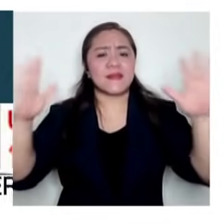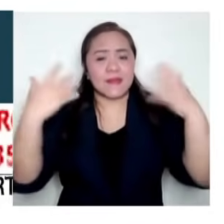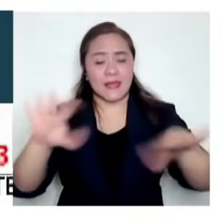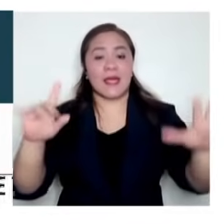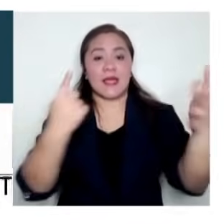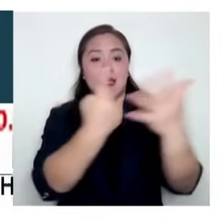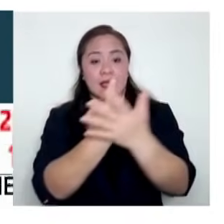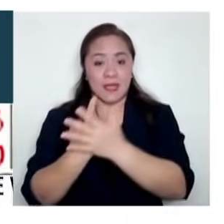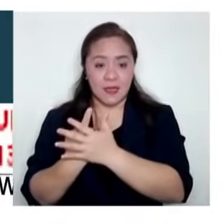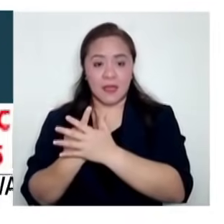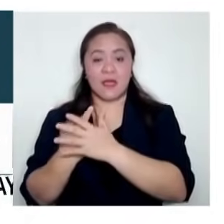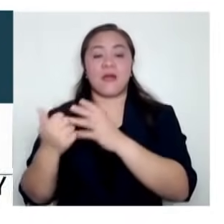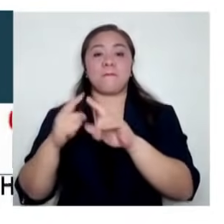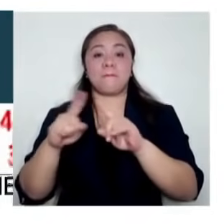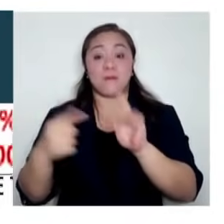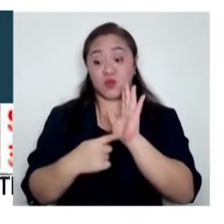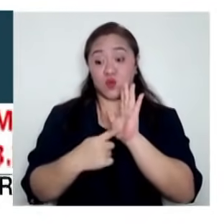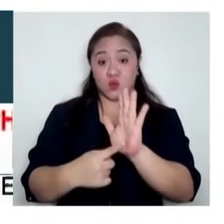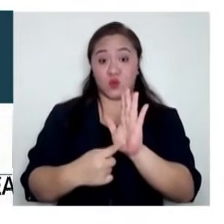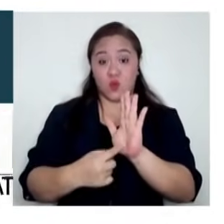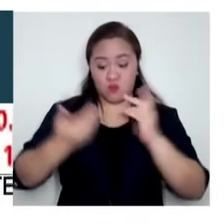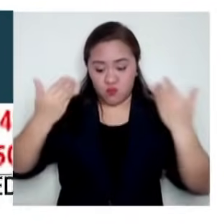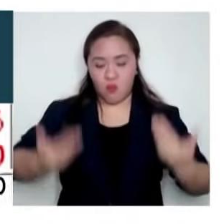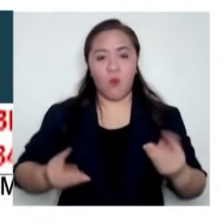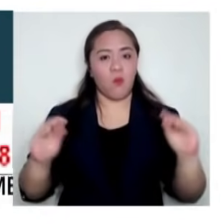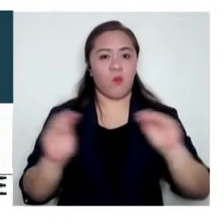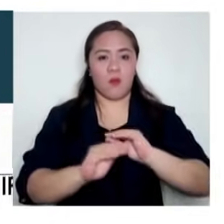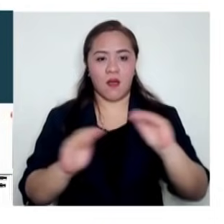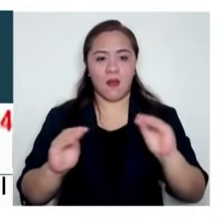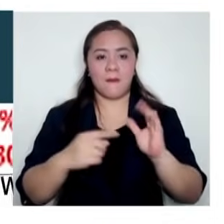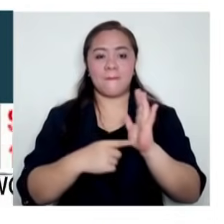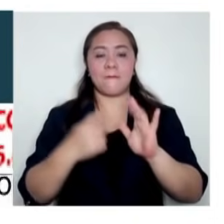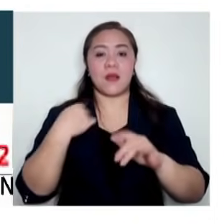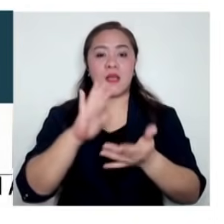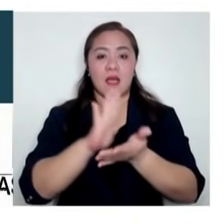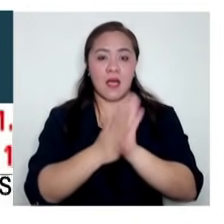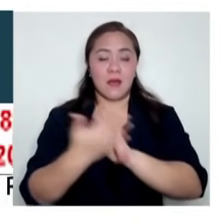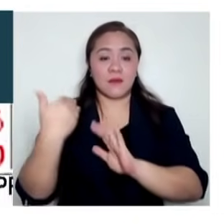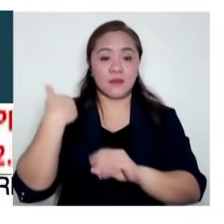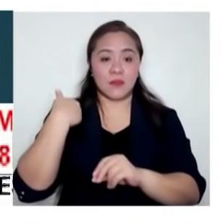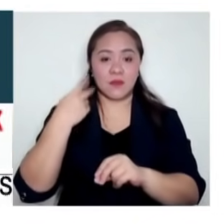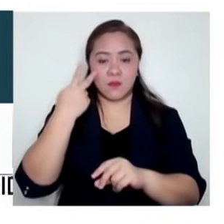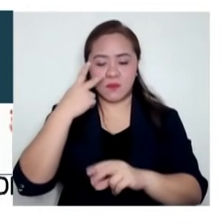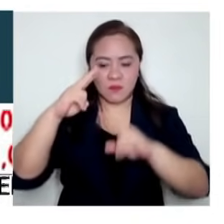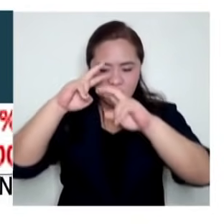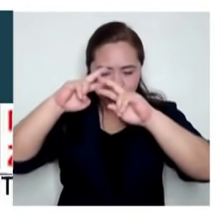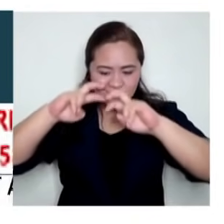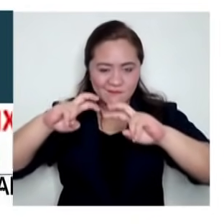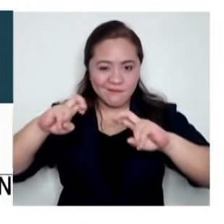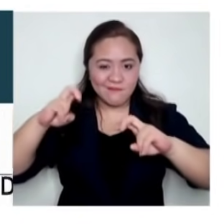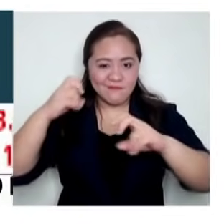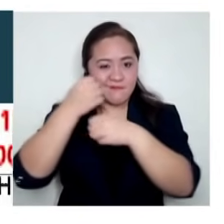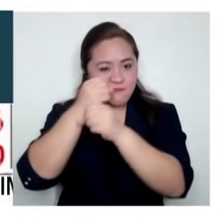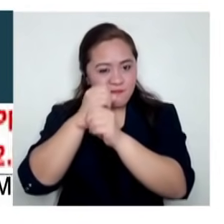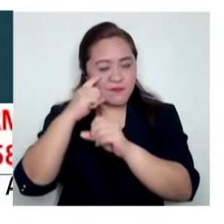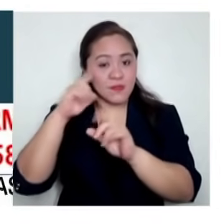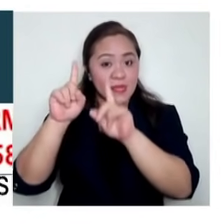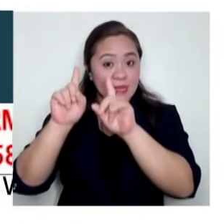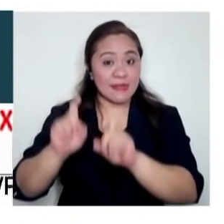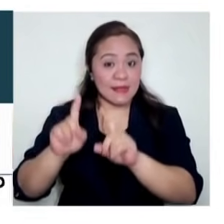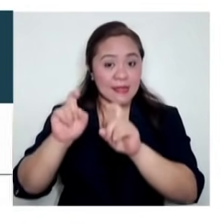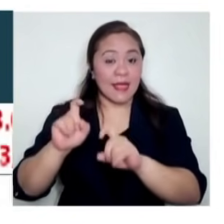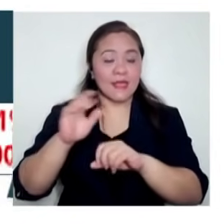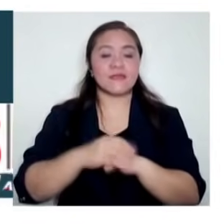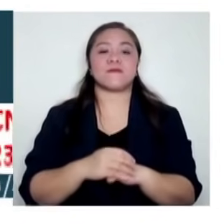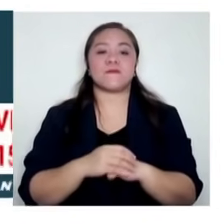are all asymptomatic. Their CT values, the cycle threshold values for their RT-PCR results are all very high. Almost